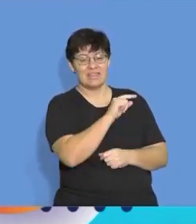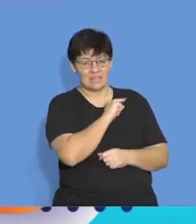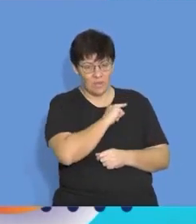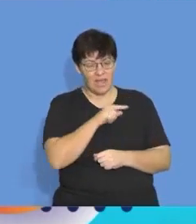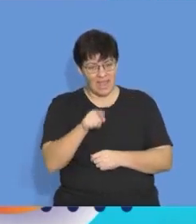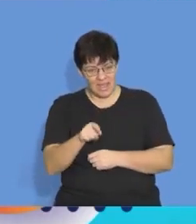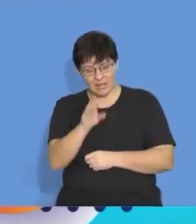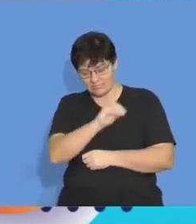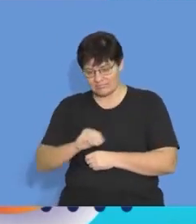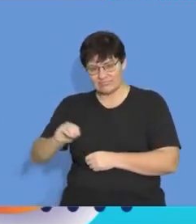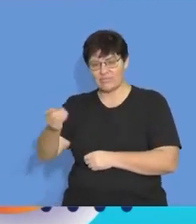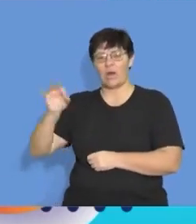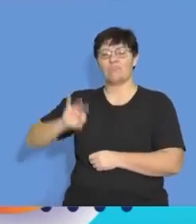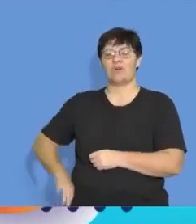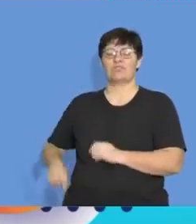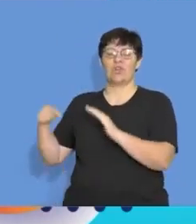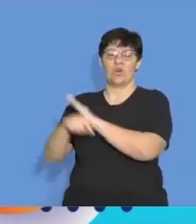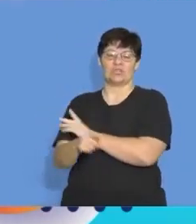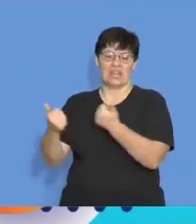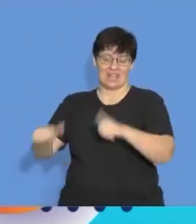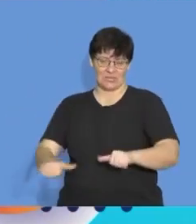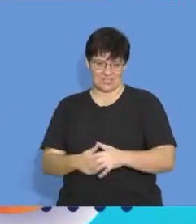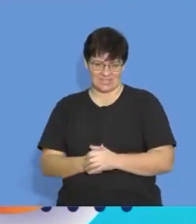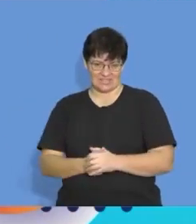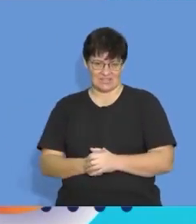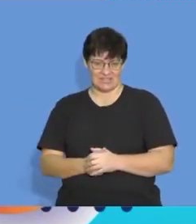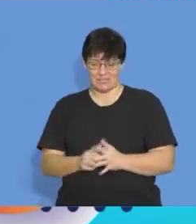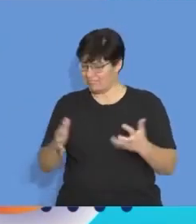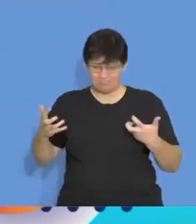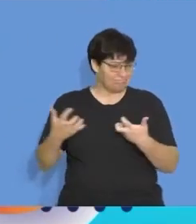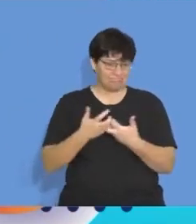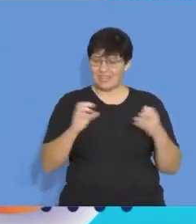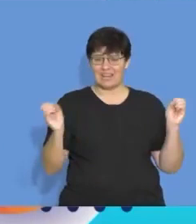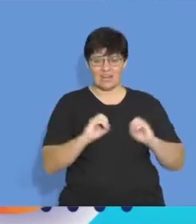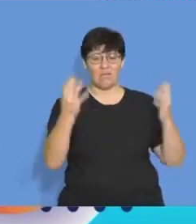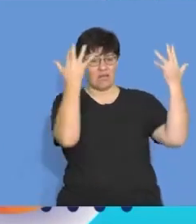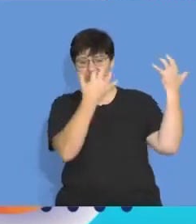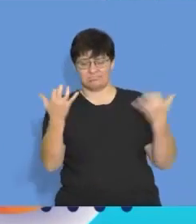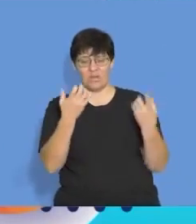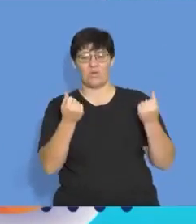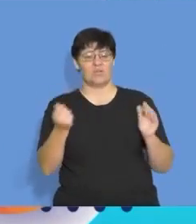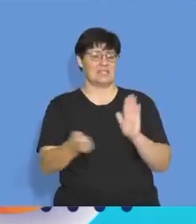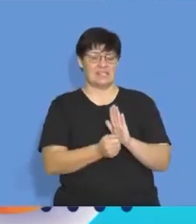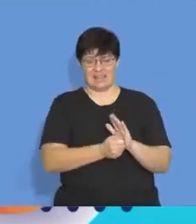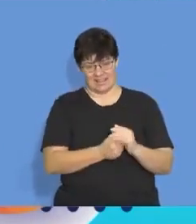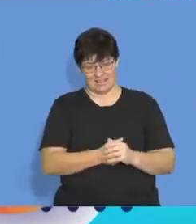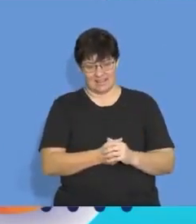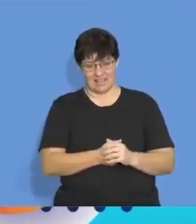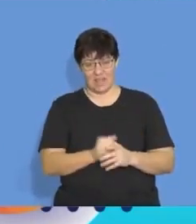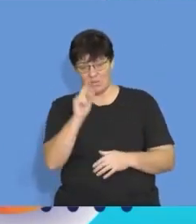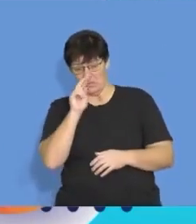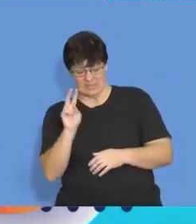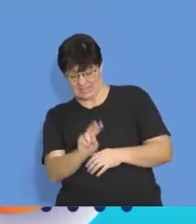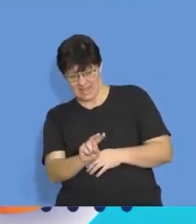my profit and loss account. It has nothing to do with the calculation of cost of sales. So if you see it in